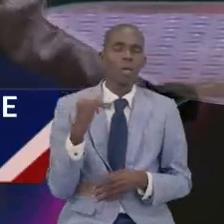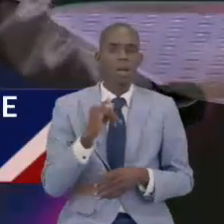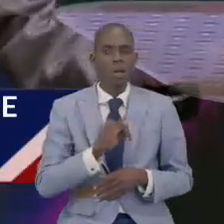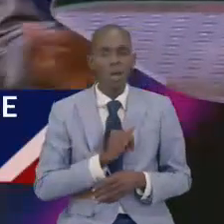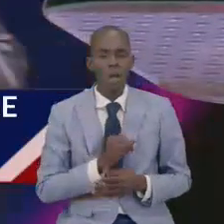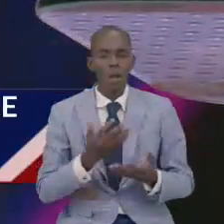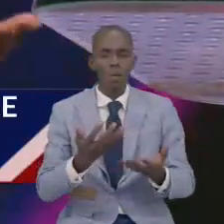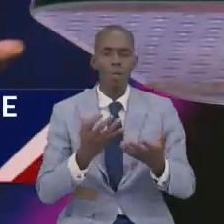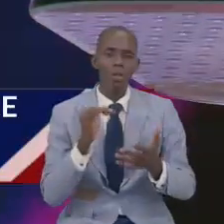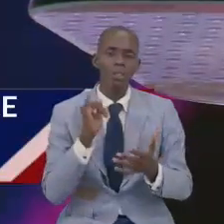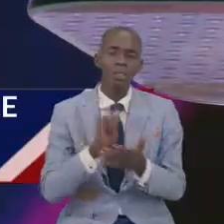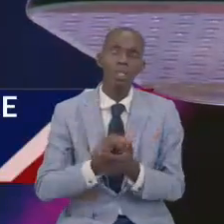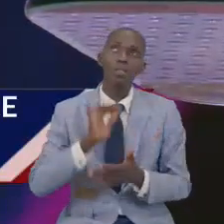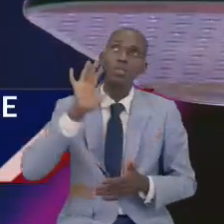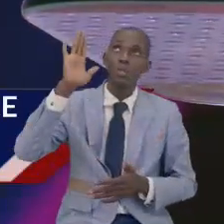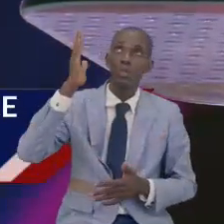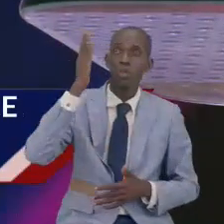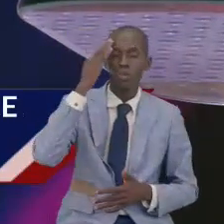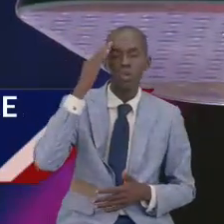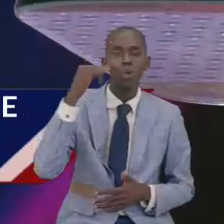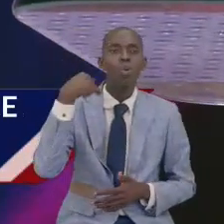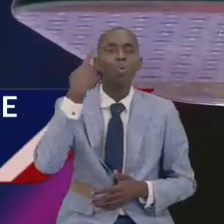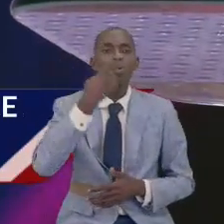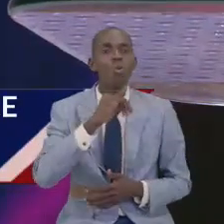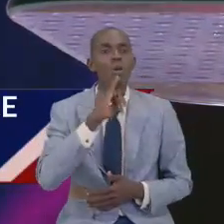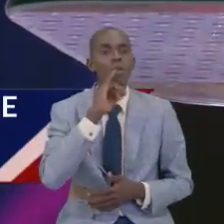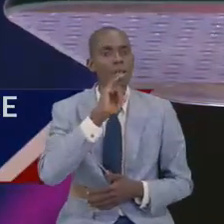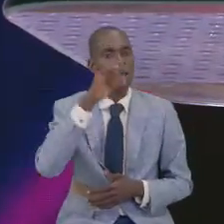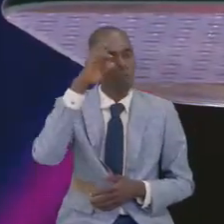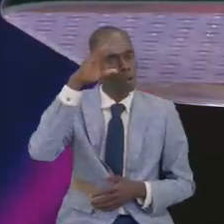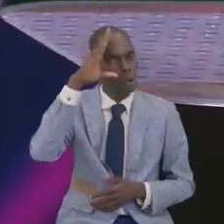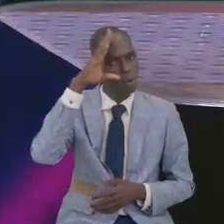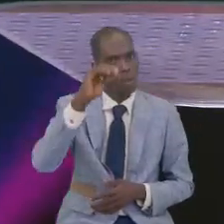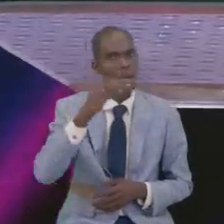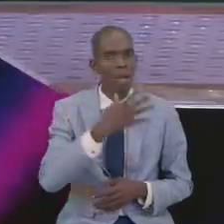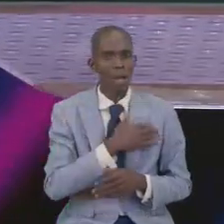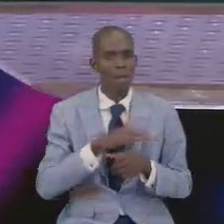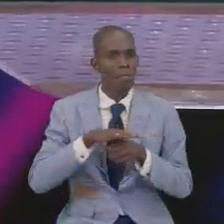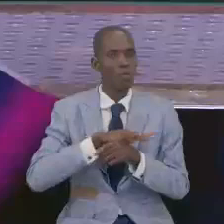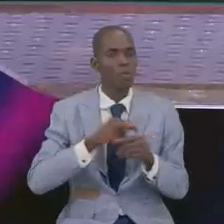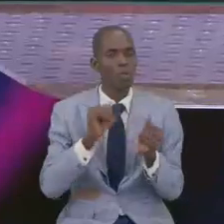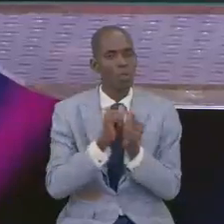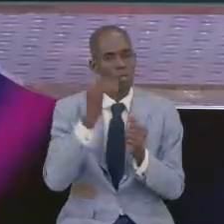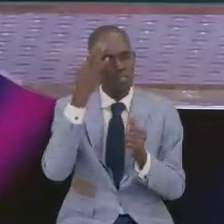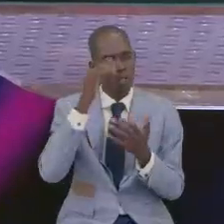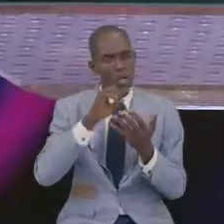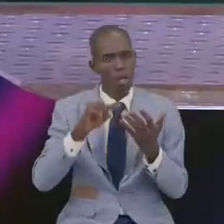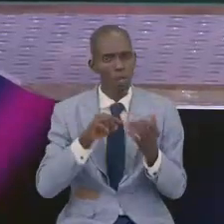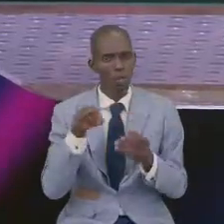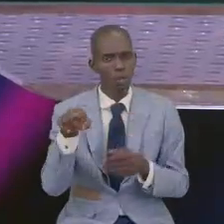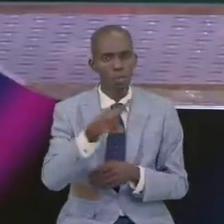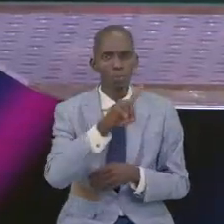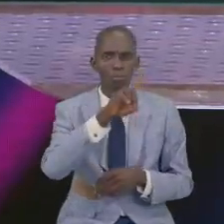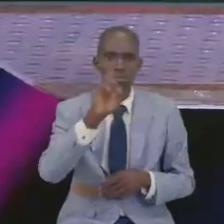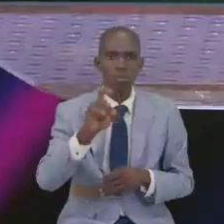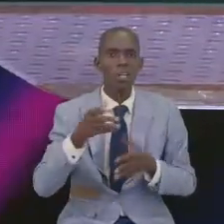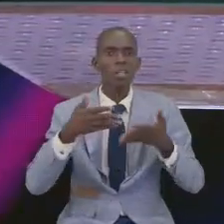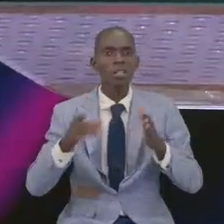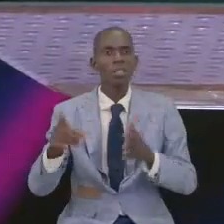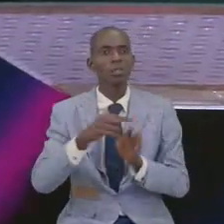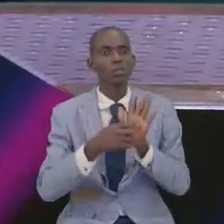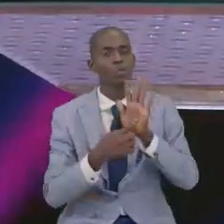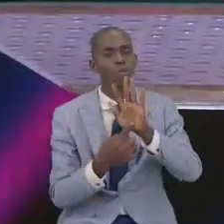that knowledge. Who is a wise man and endued with knowledge among you? Let him show out of a